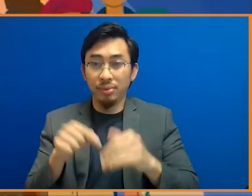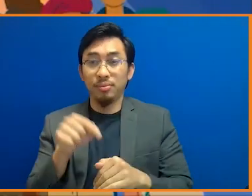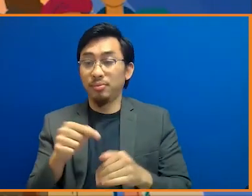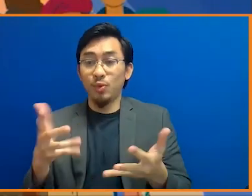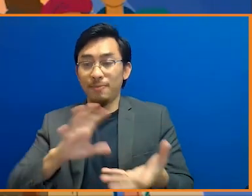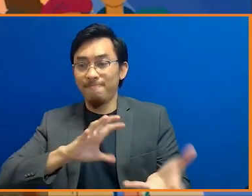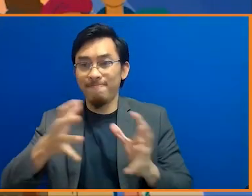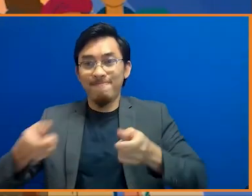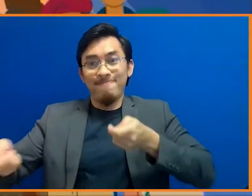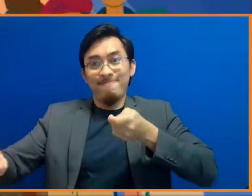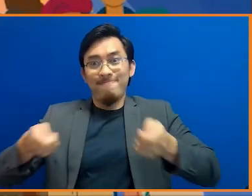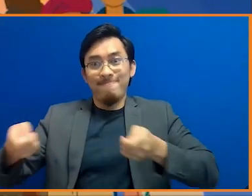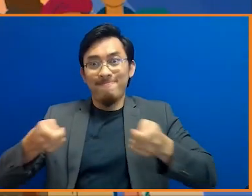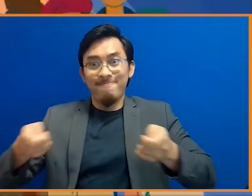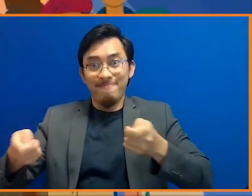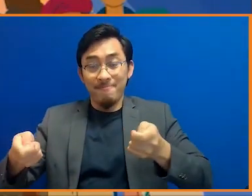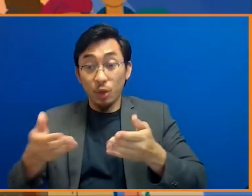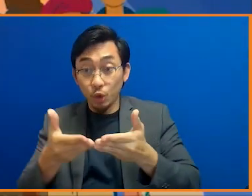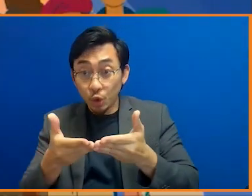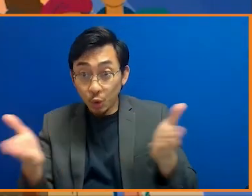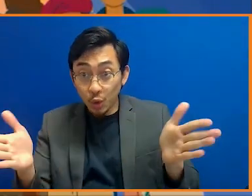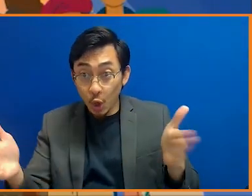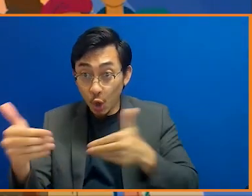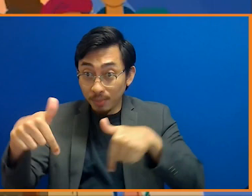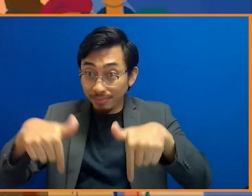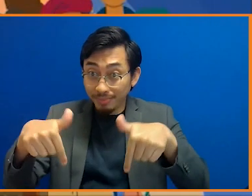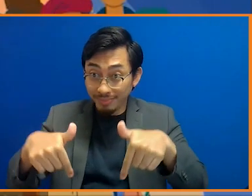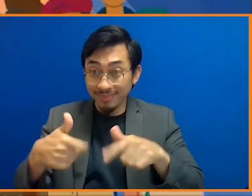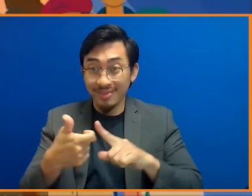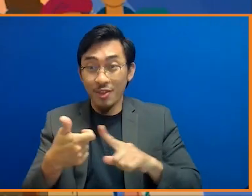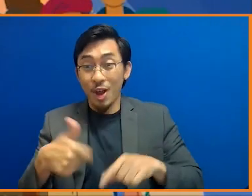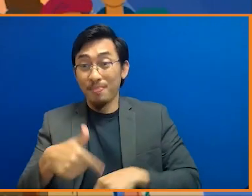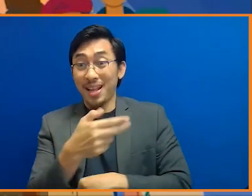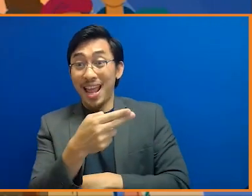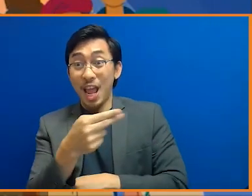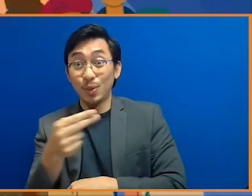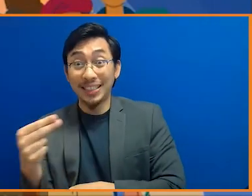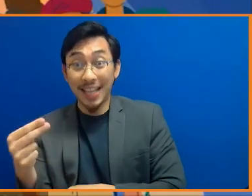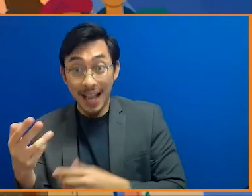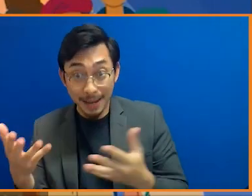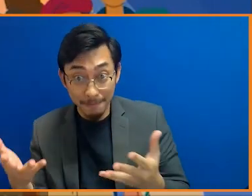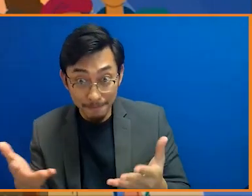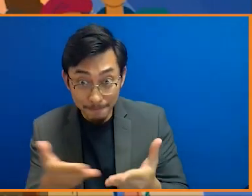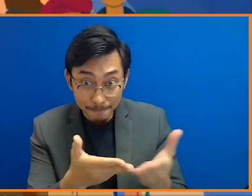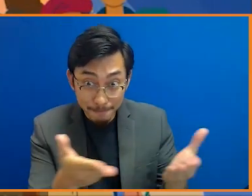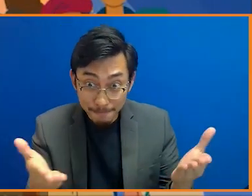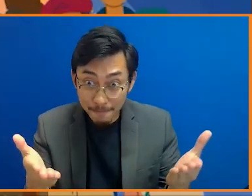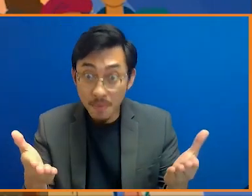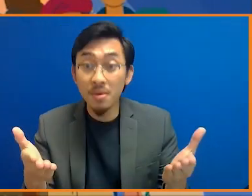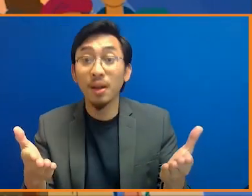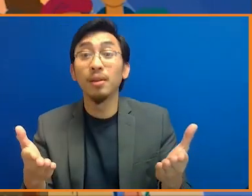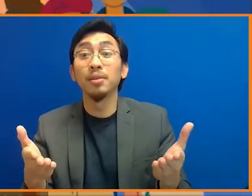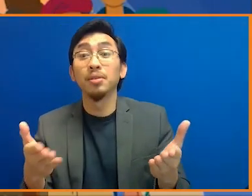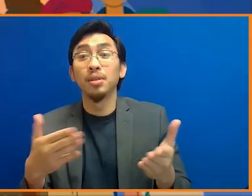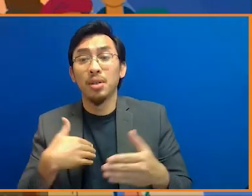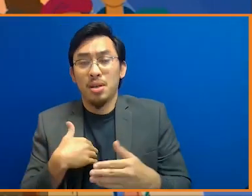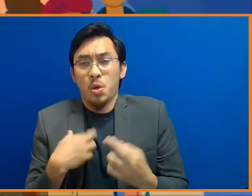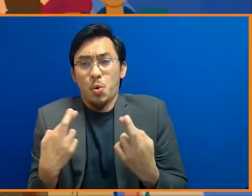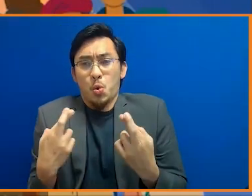our country context in disaster management. So all of you in this room are from Indonesia, so